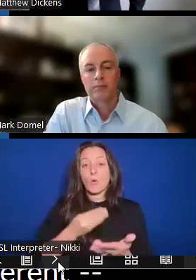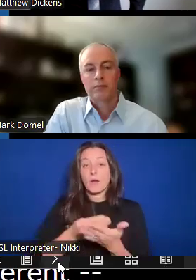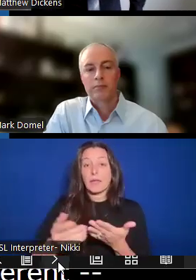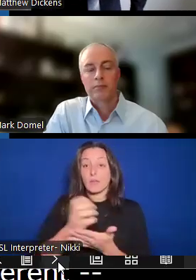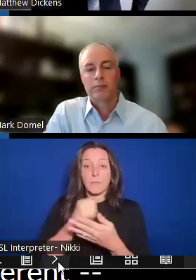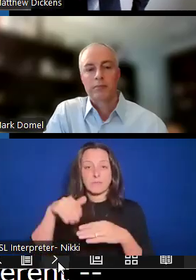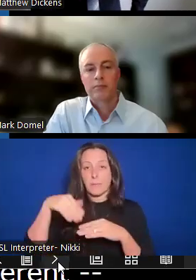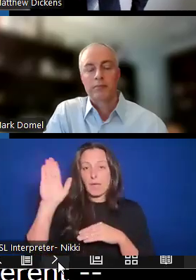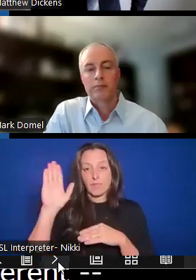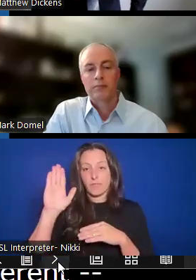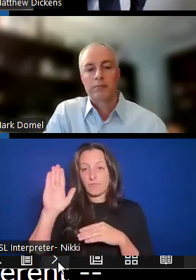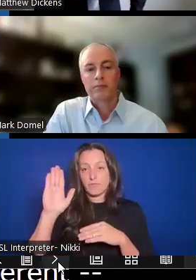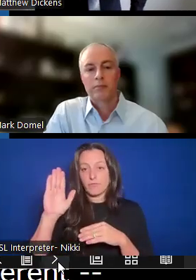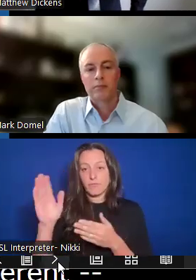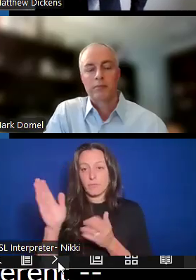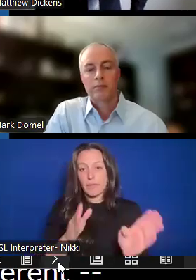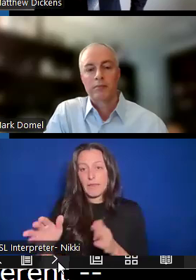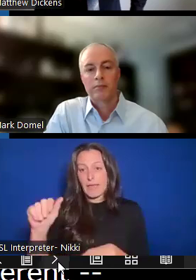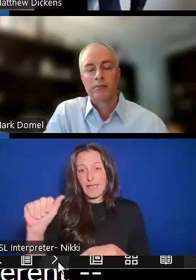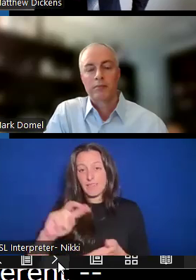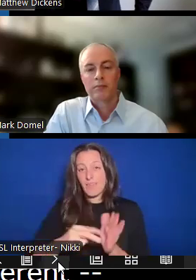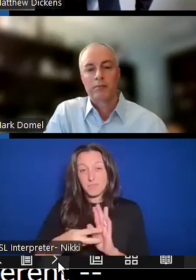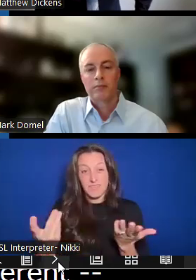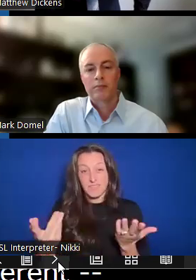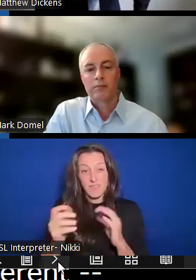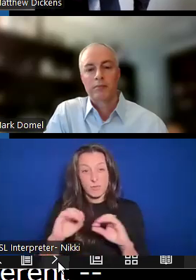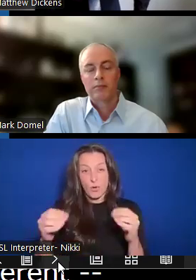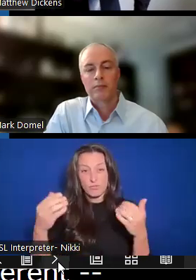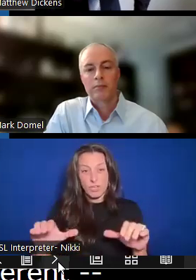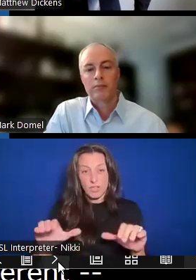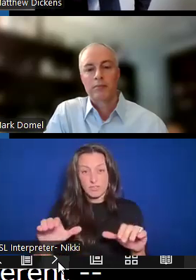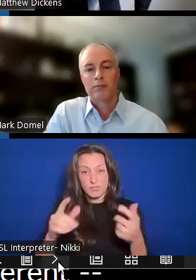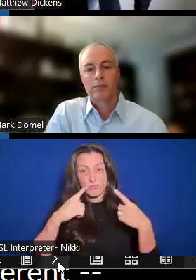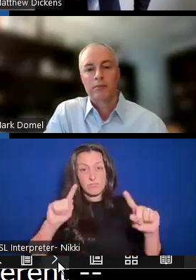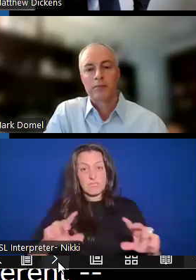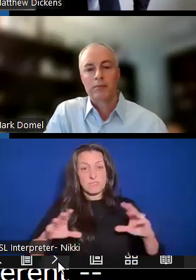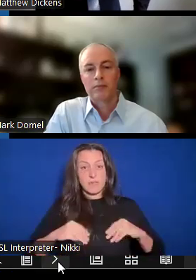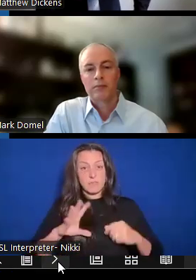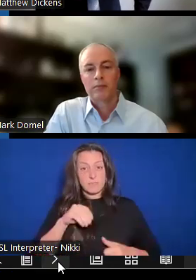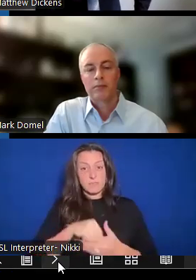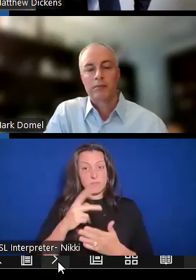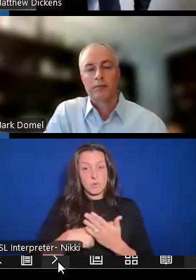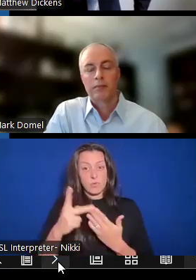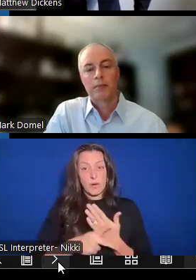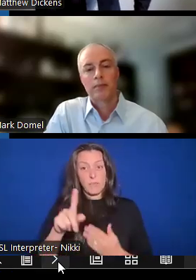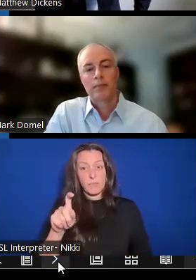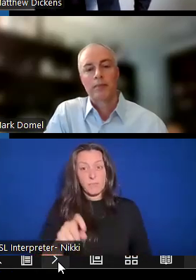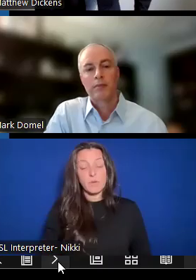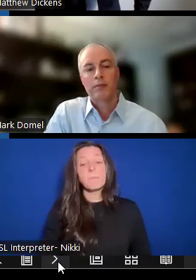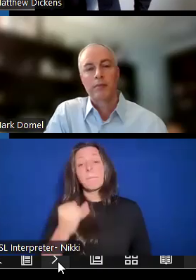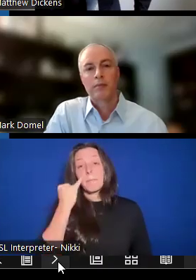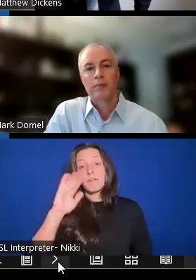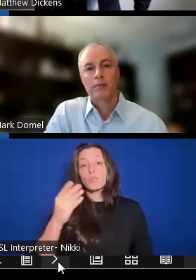higher than plan A, will this give us a lower chance of getting accepted into the program? So if your income